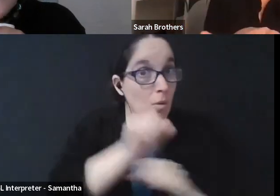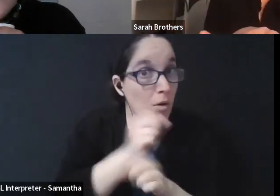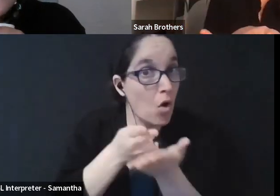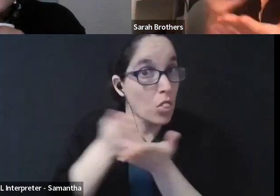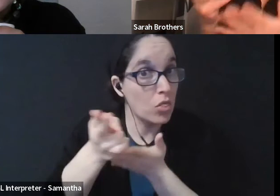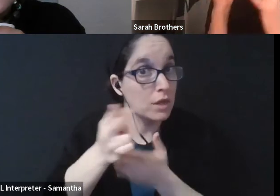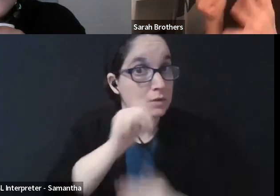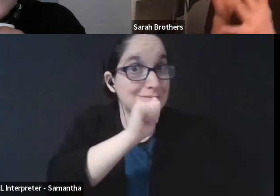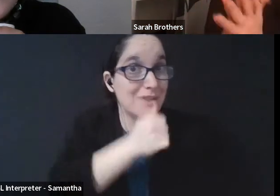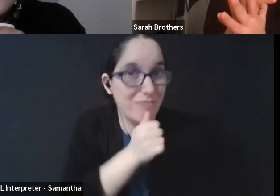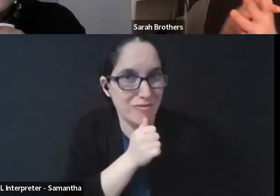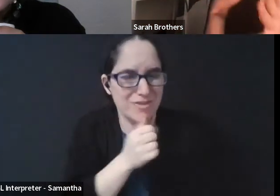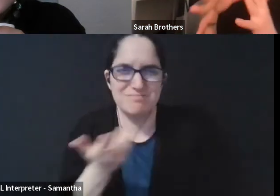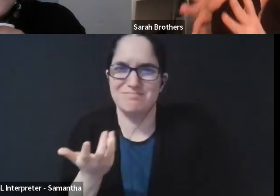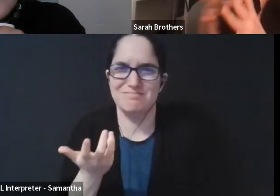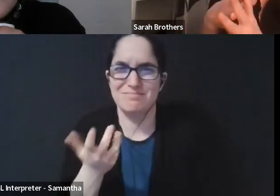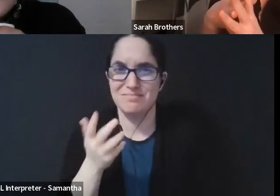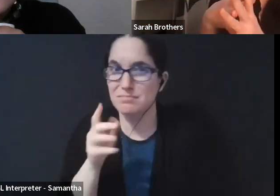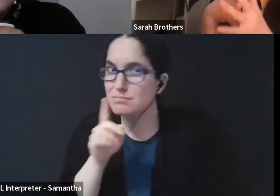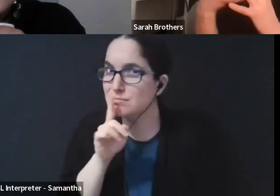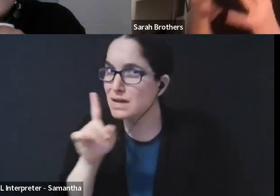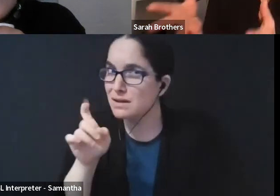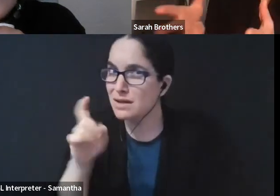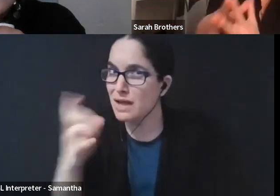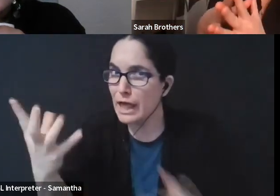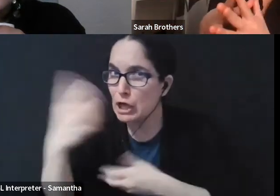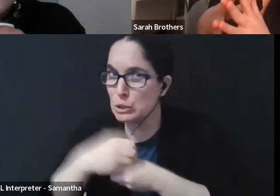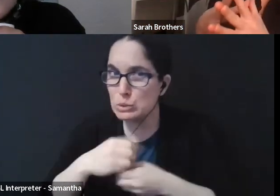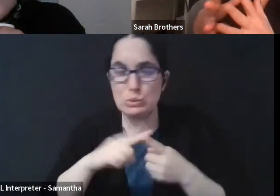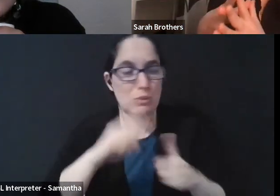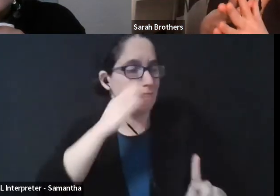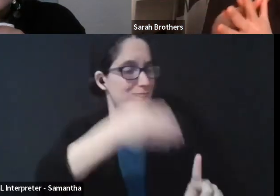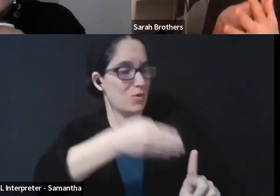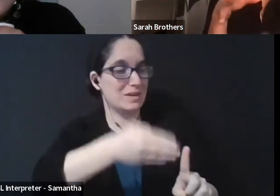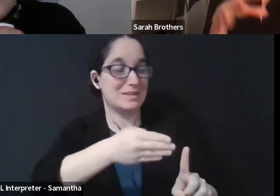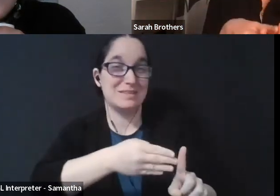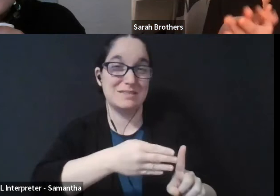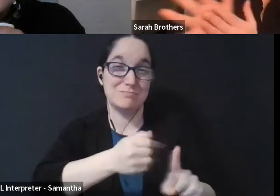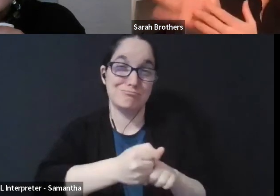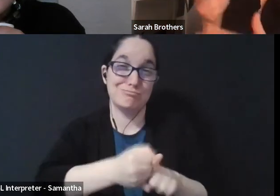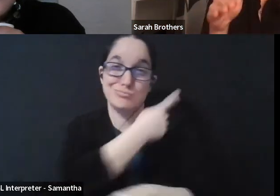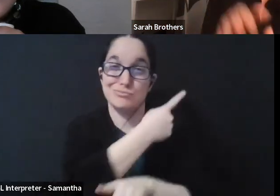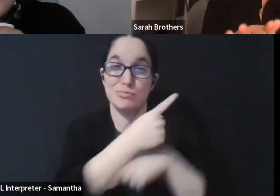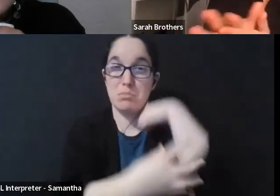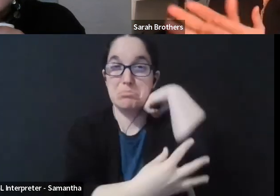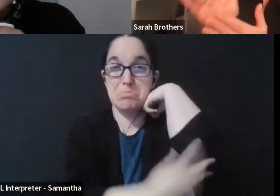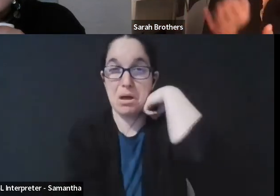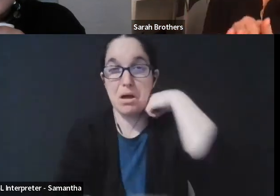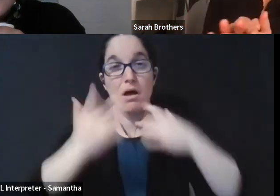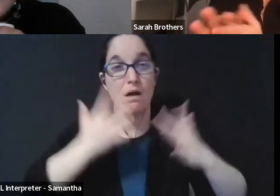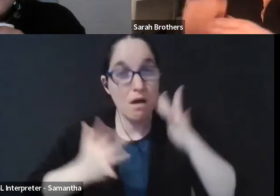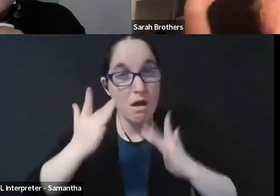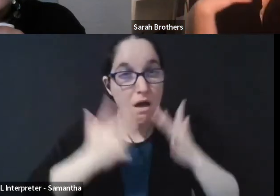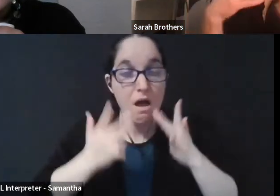can include or focus on extreme poverty or other forms of precarity. And so we've been attempting